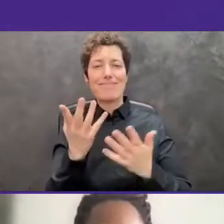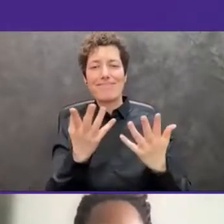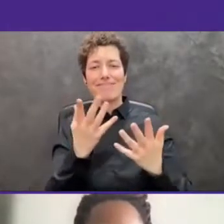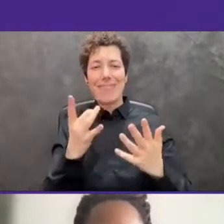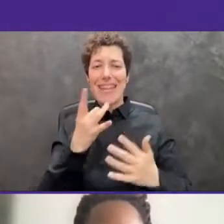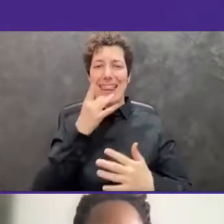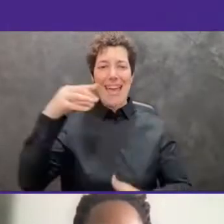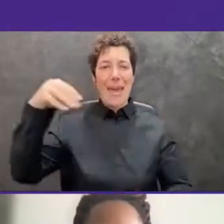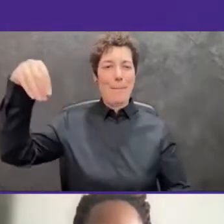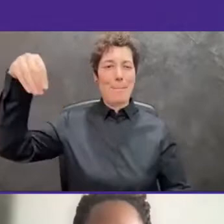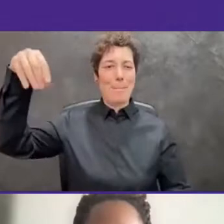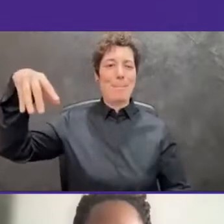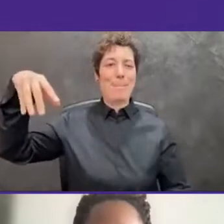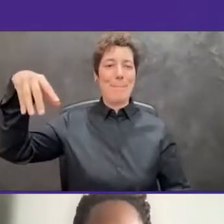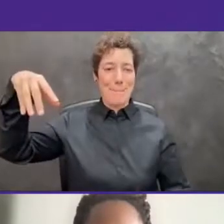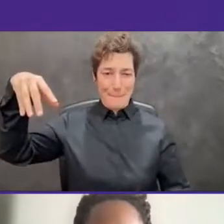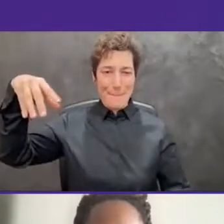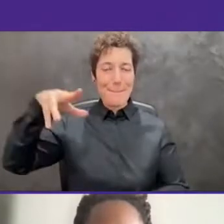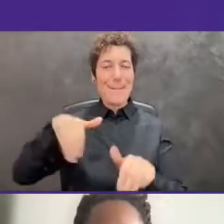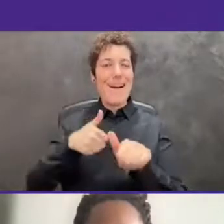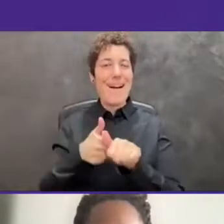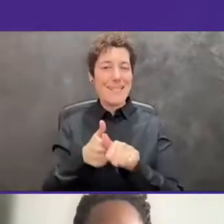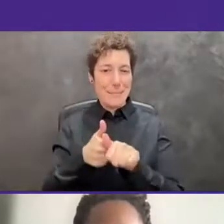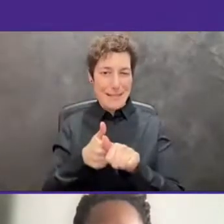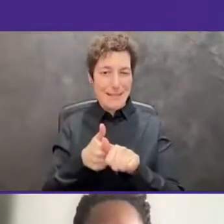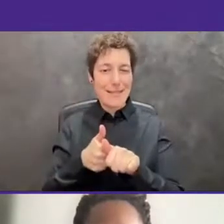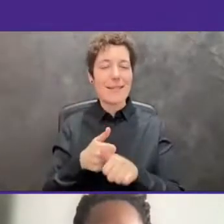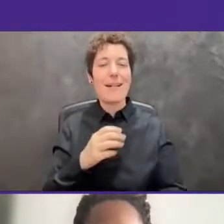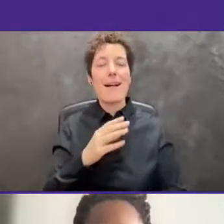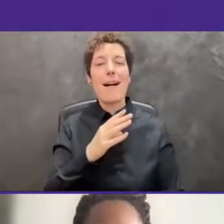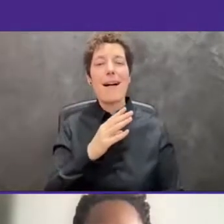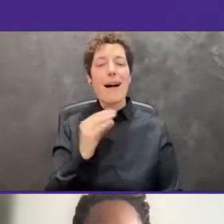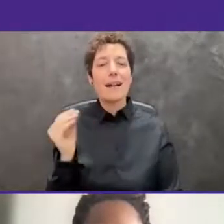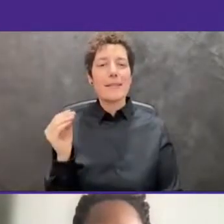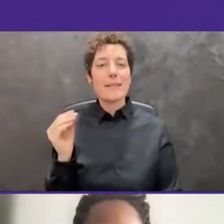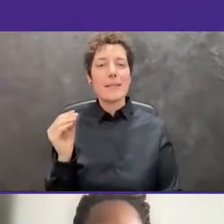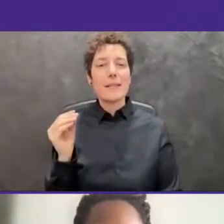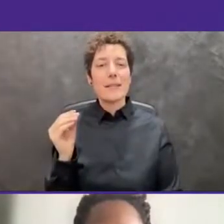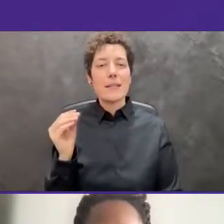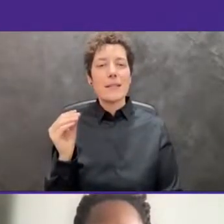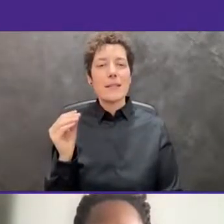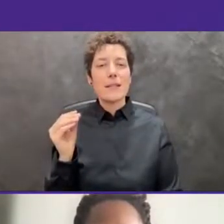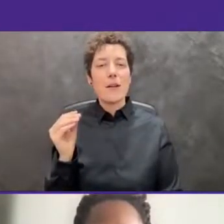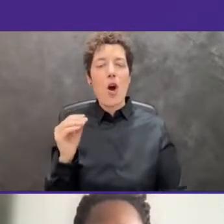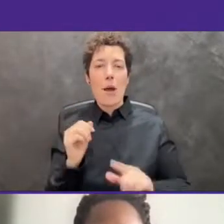lamp shed in front of, behind me. And on the over my